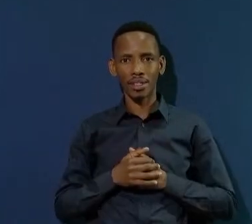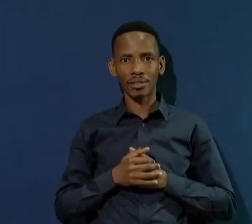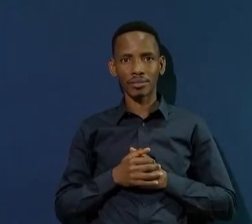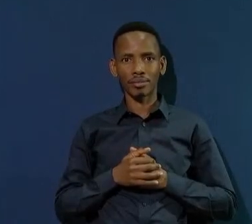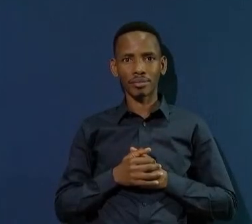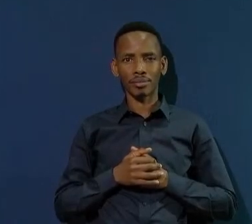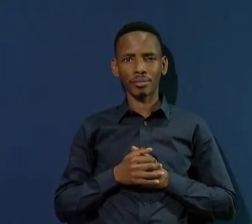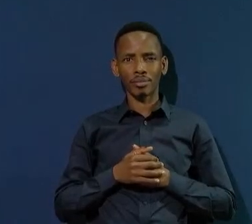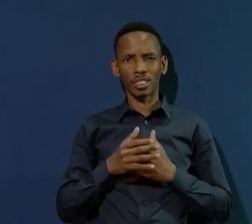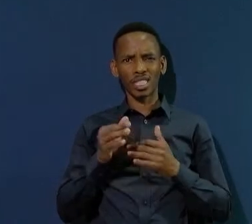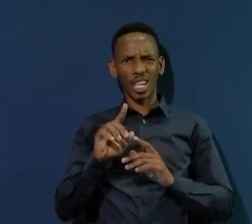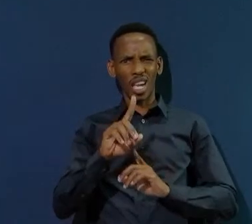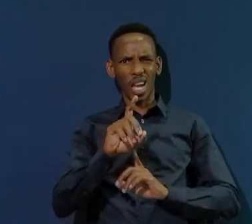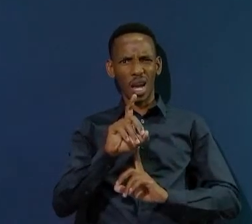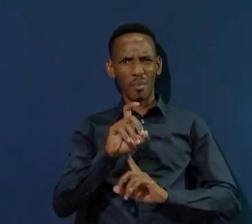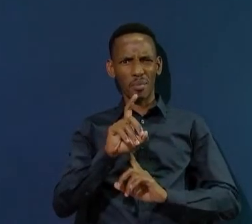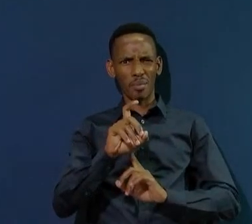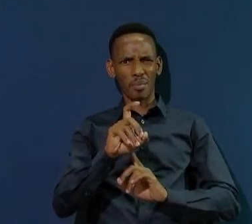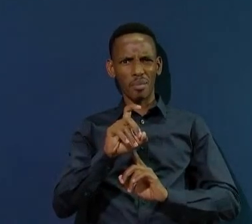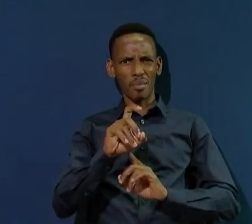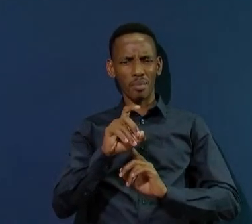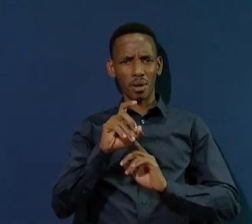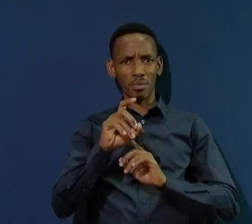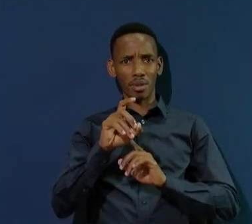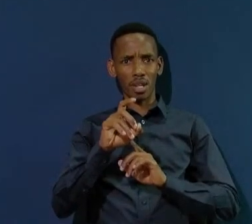le ha Chief Justice